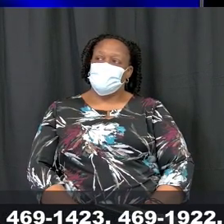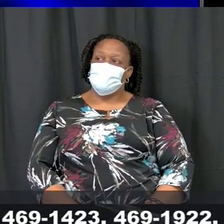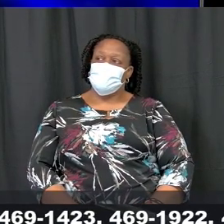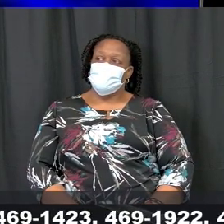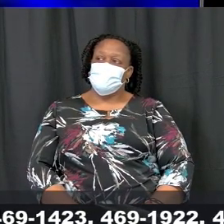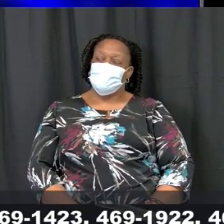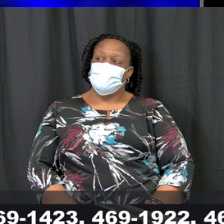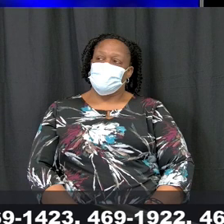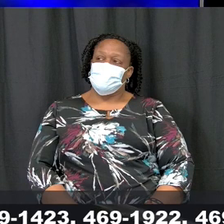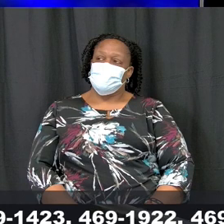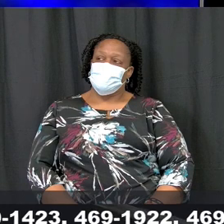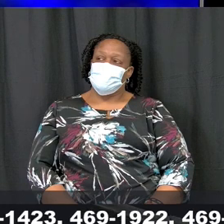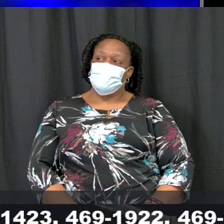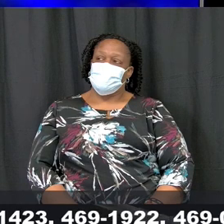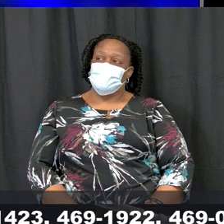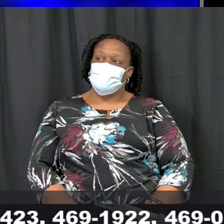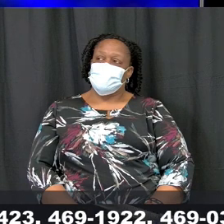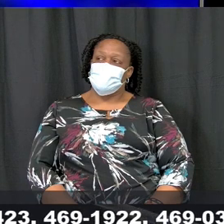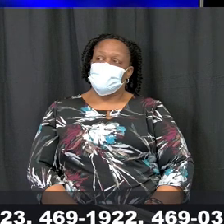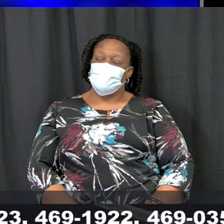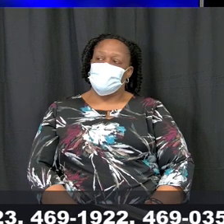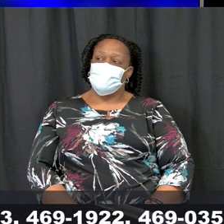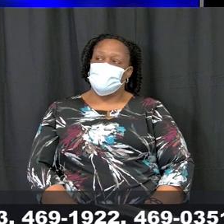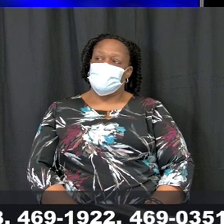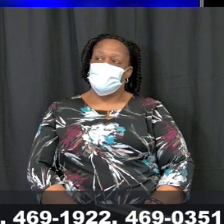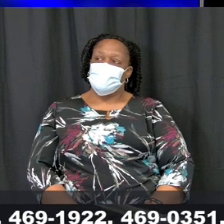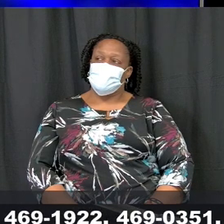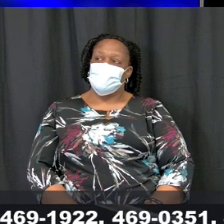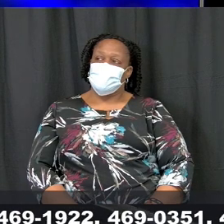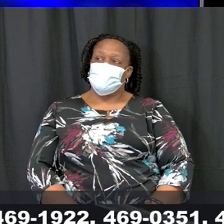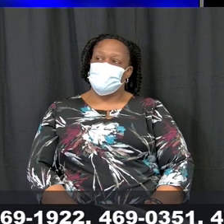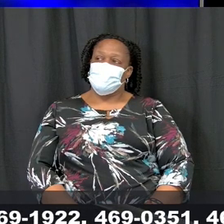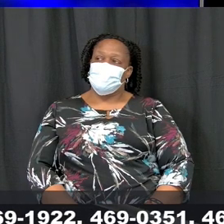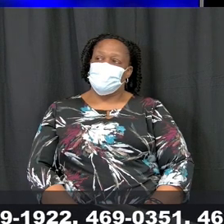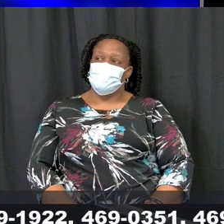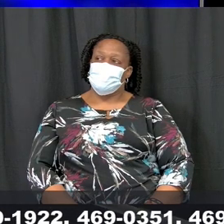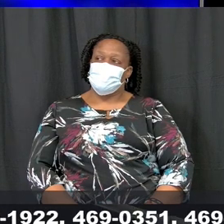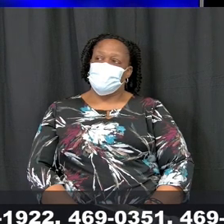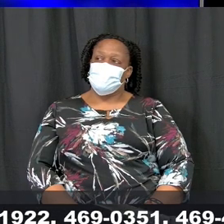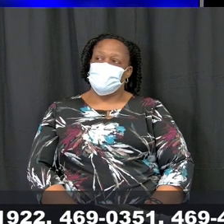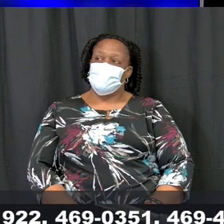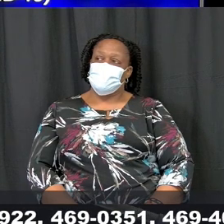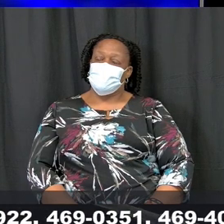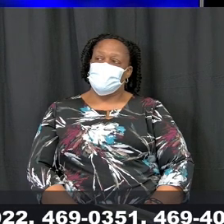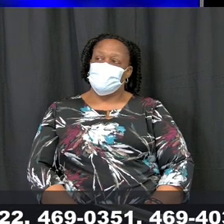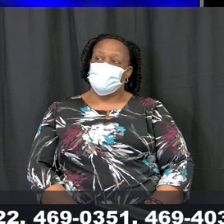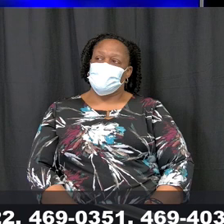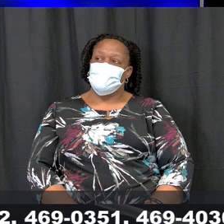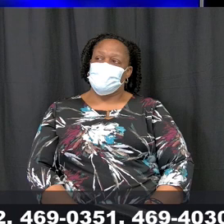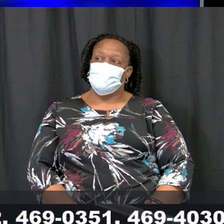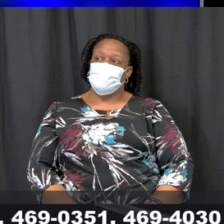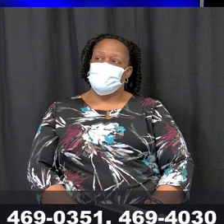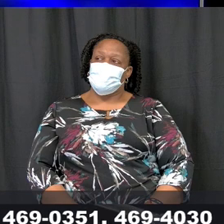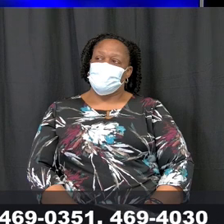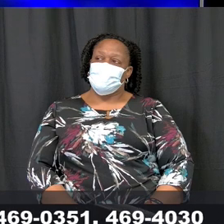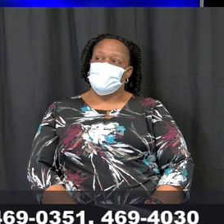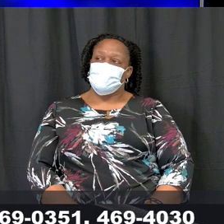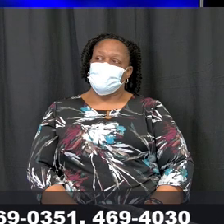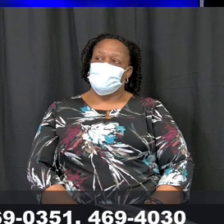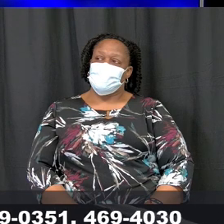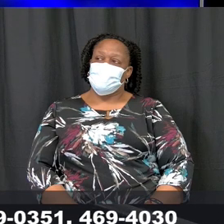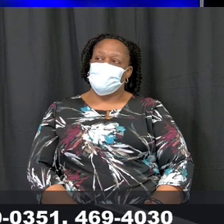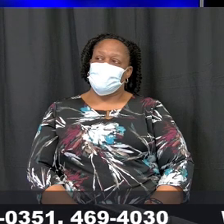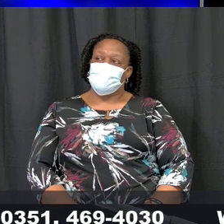in quarantine and from when. By extension, also soon to be gazetted is a quarantine or